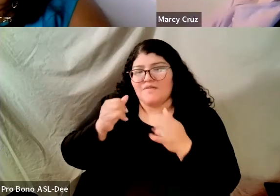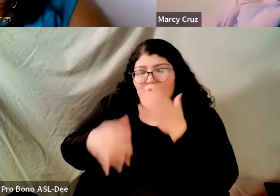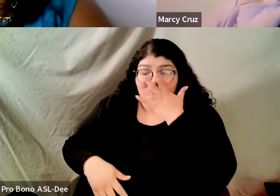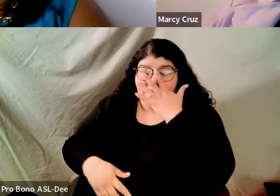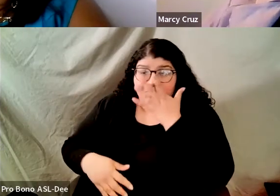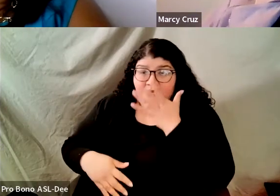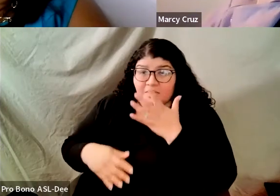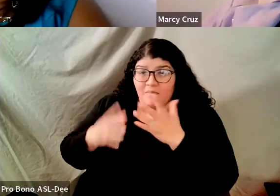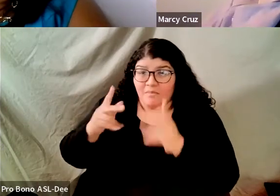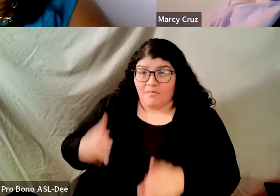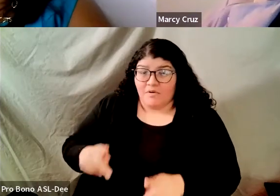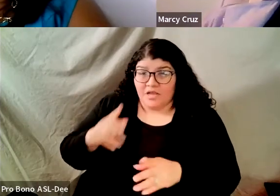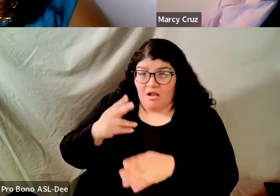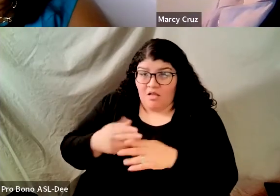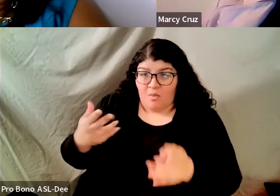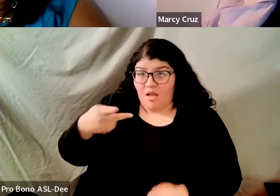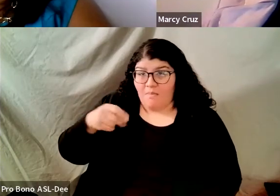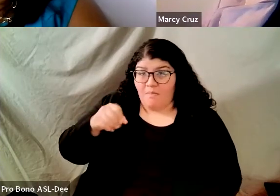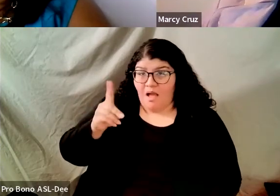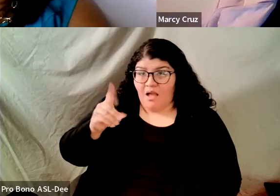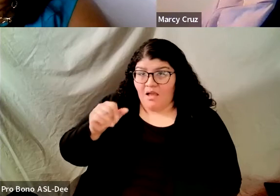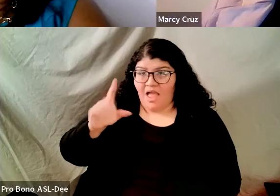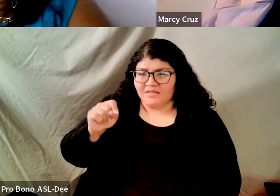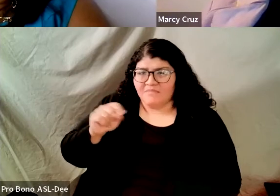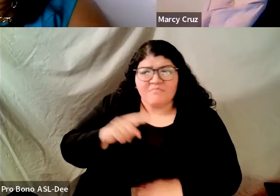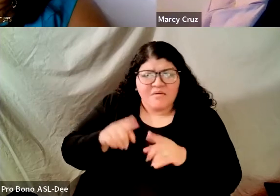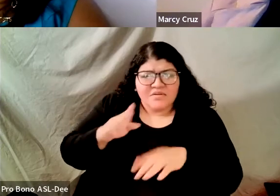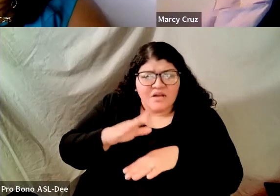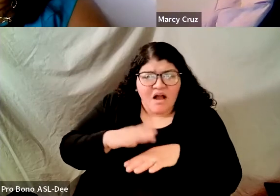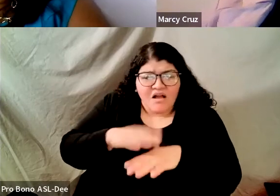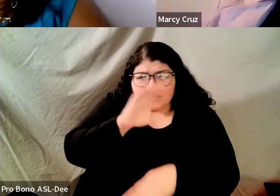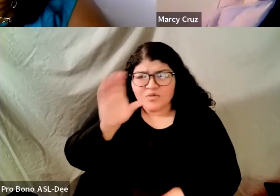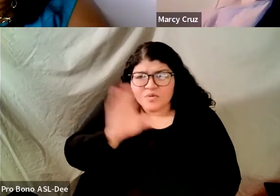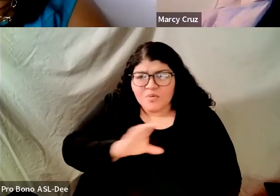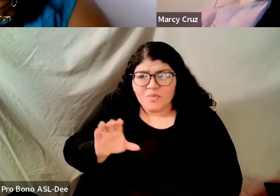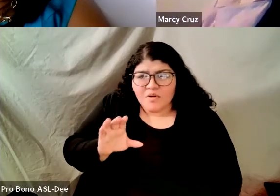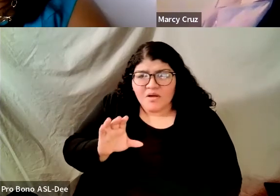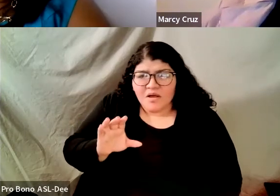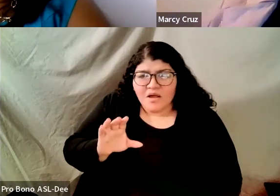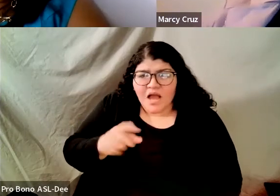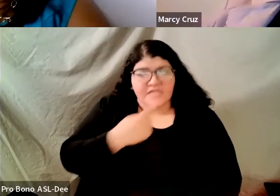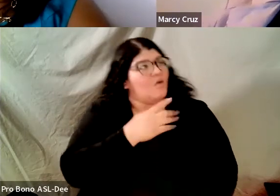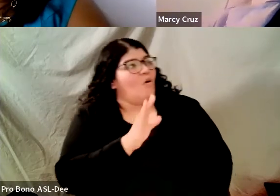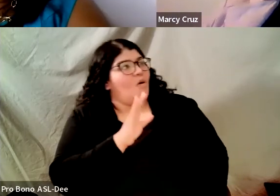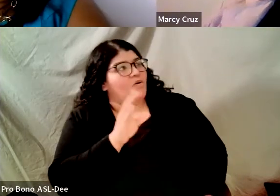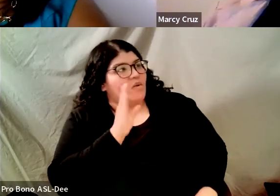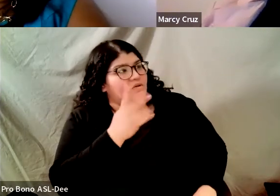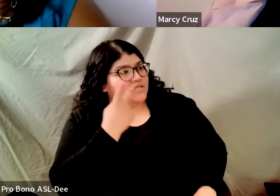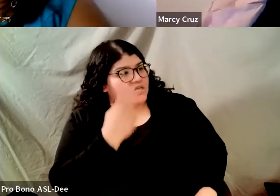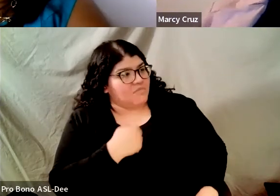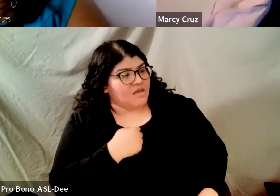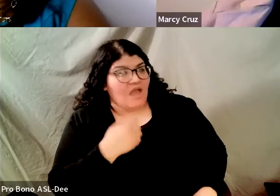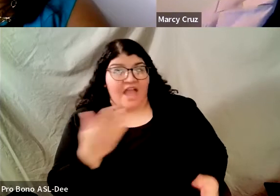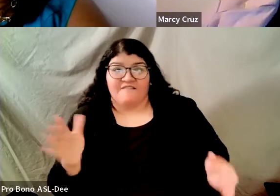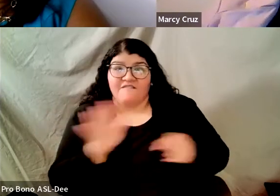it a podcast, right? But we met on Zoom. So I thought, okay, they're going to see me. I put on a full face of makeup. I had the